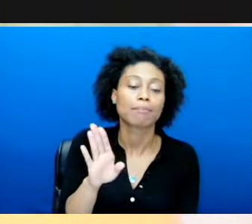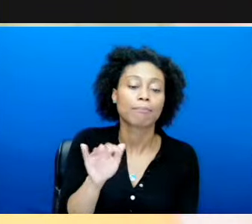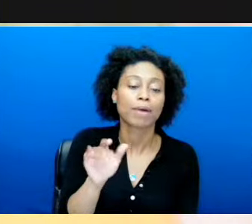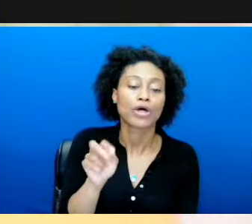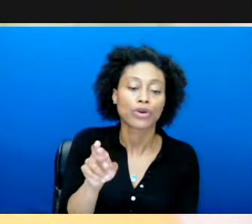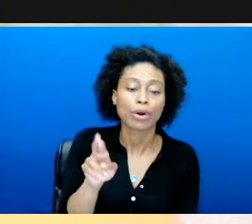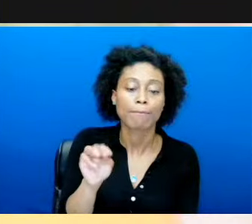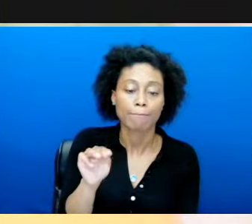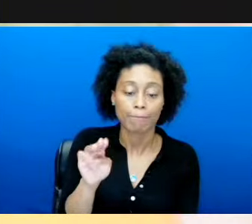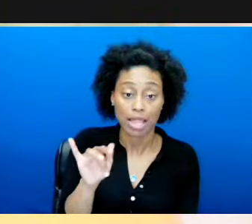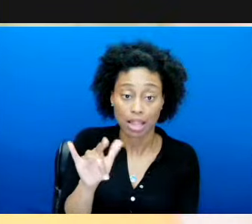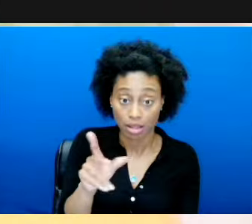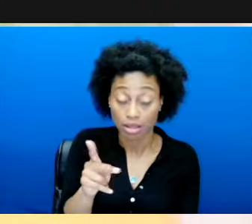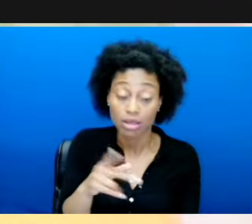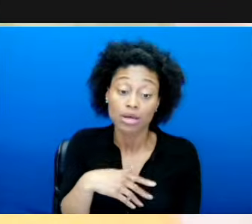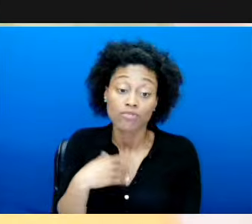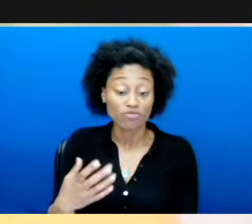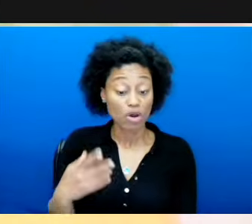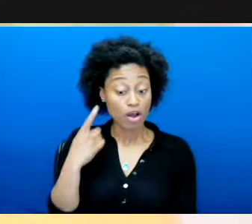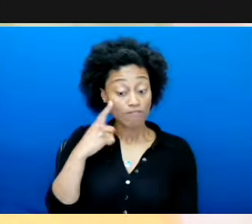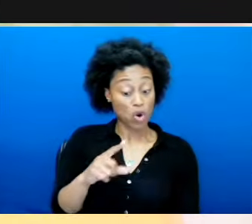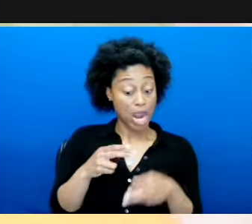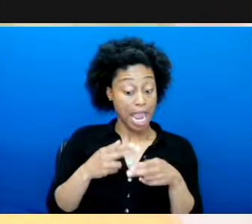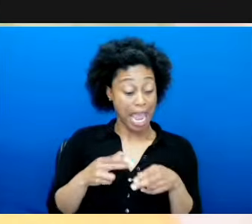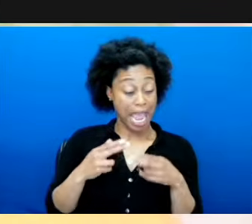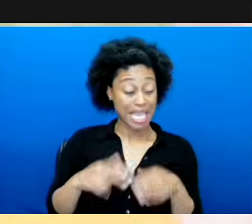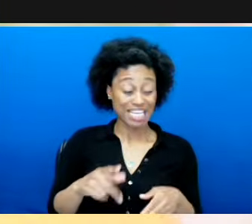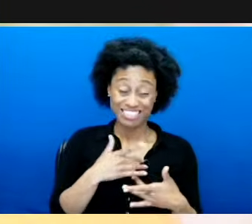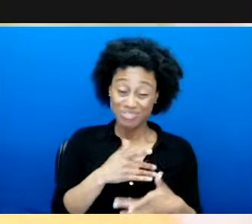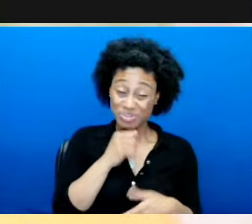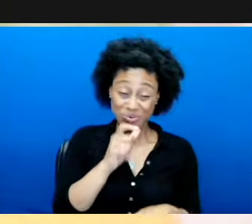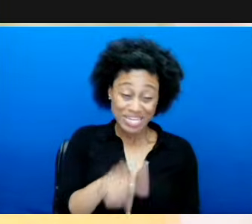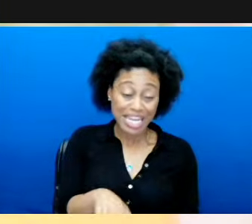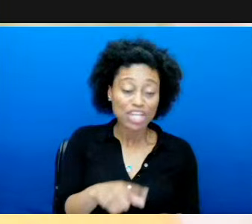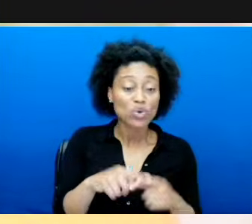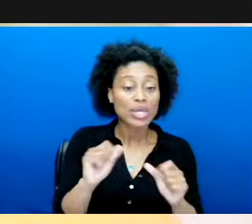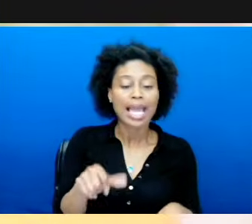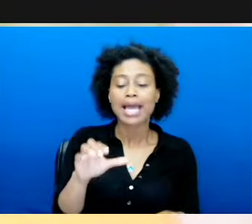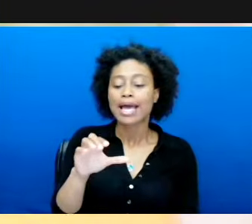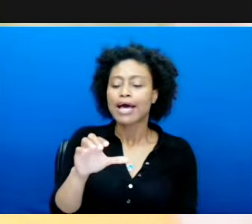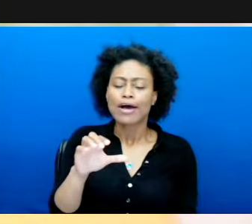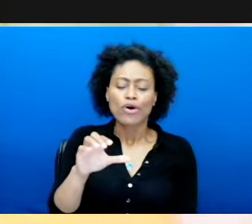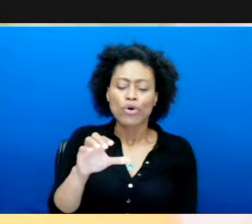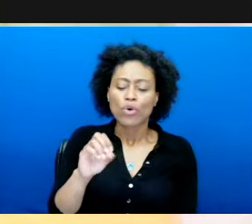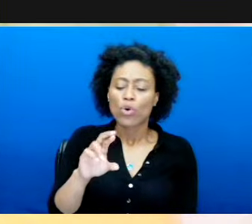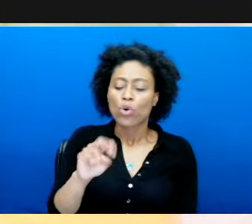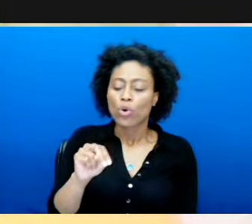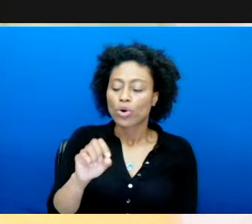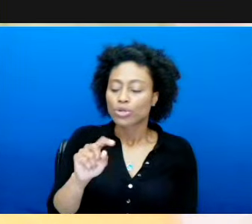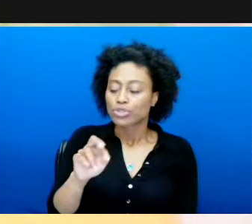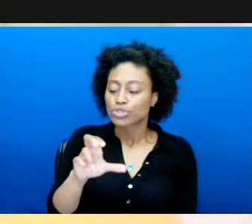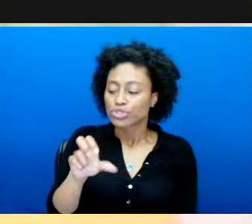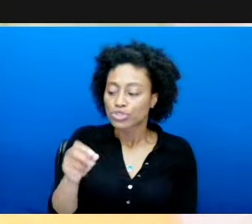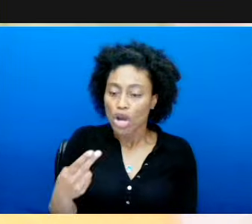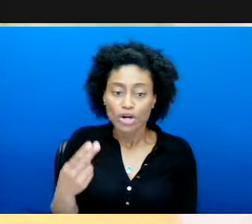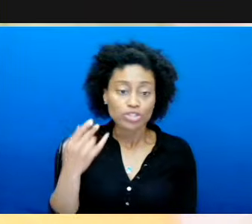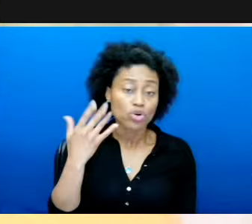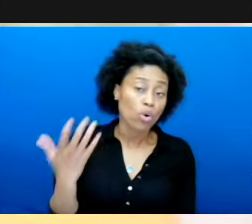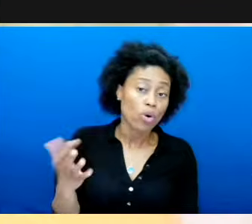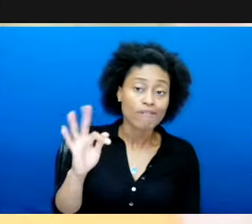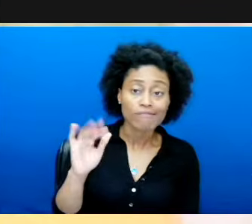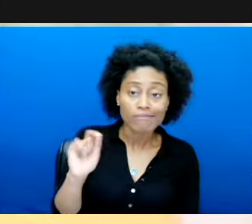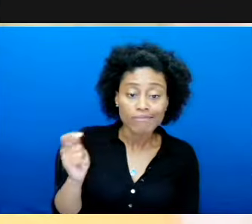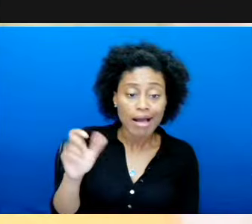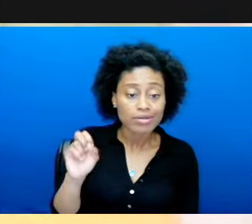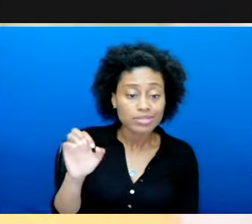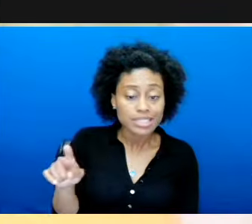that buttermilk mixture, or you can use some flax seeds or chia seeds if you really need it. But yeah, skipping out on